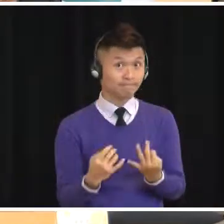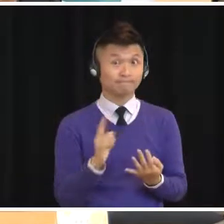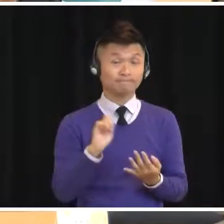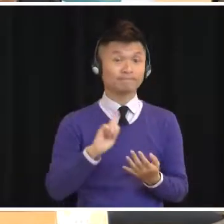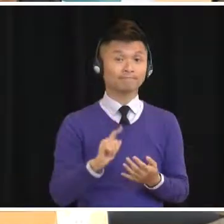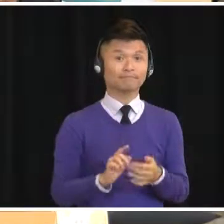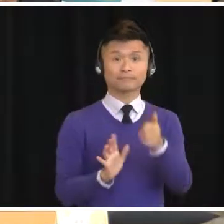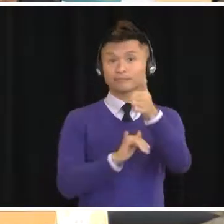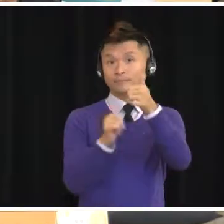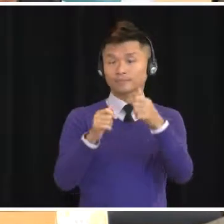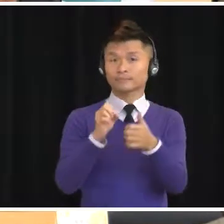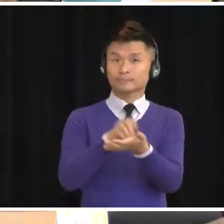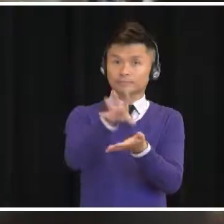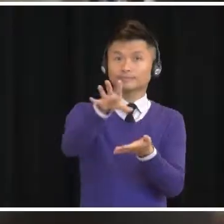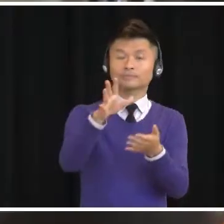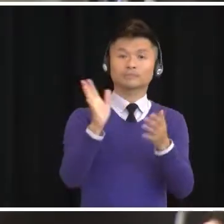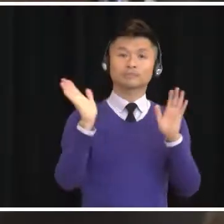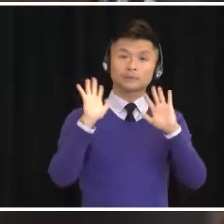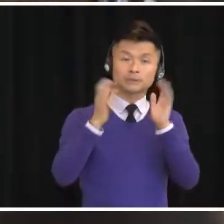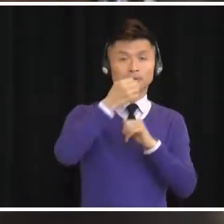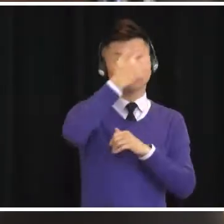Data collection.